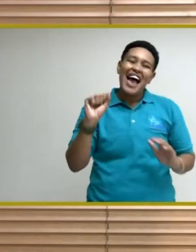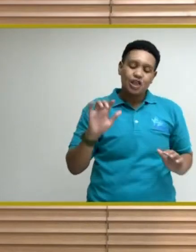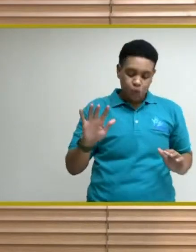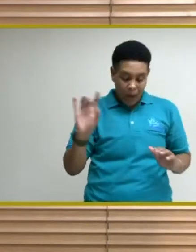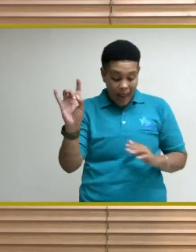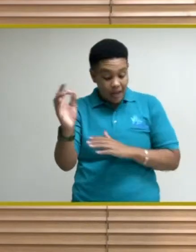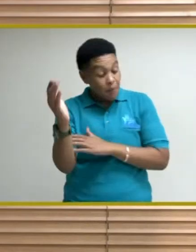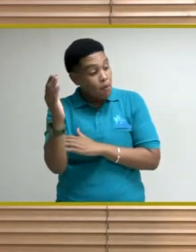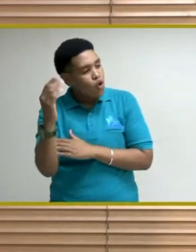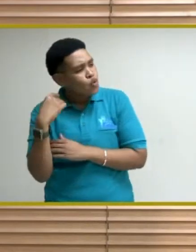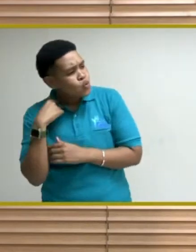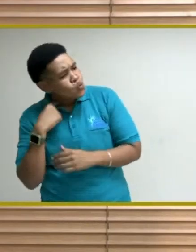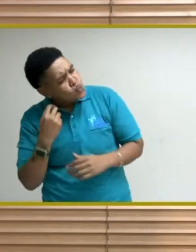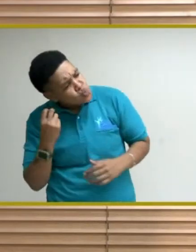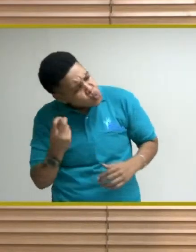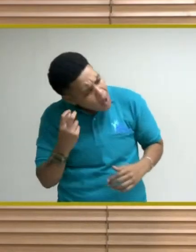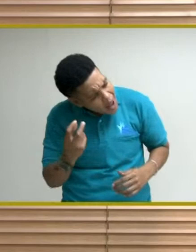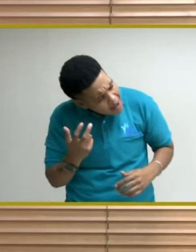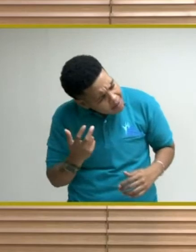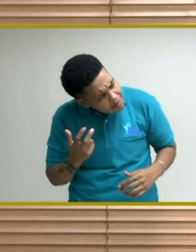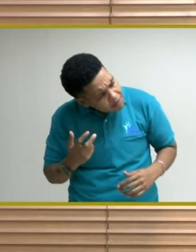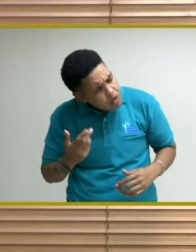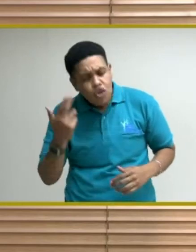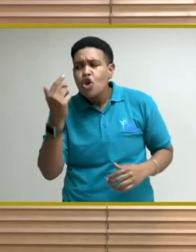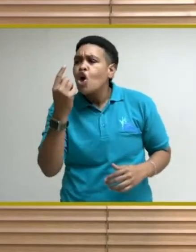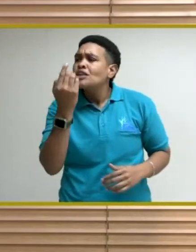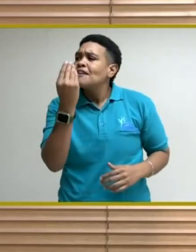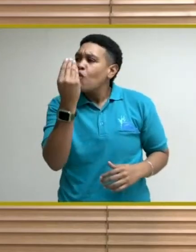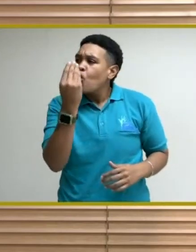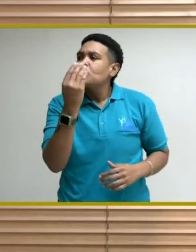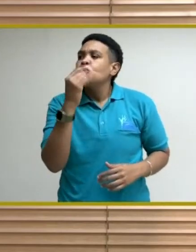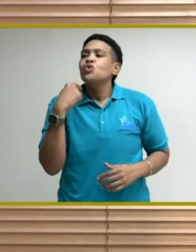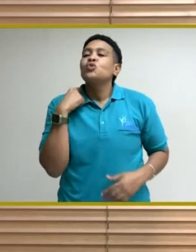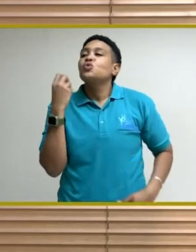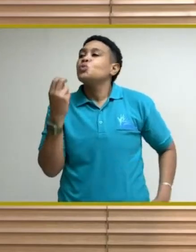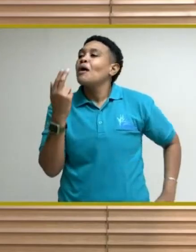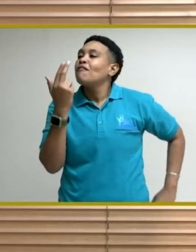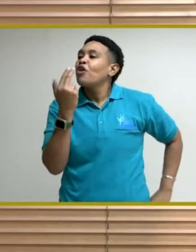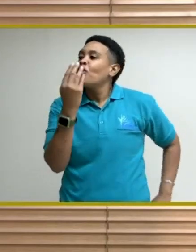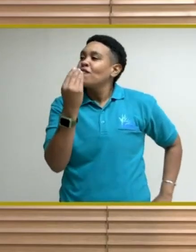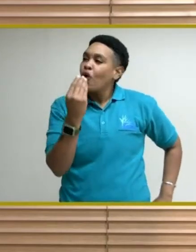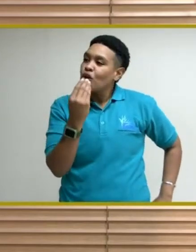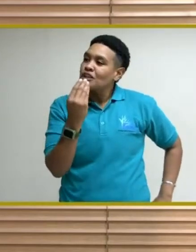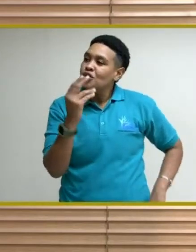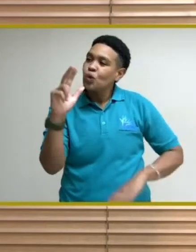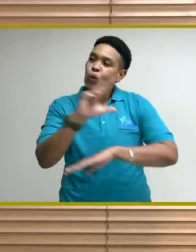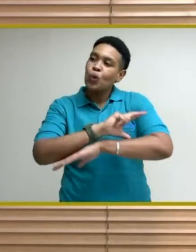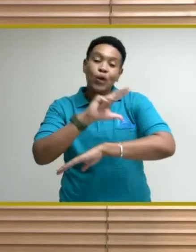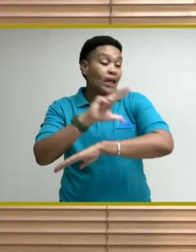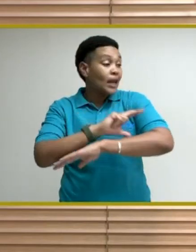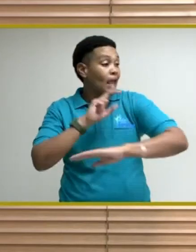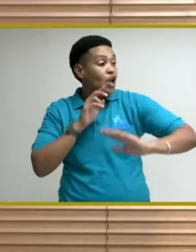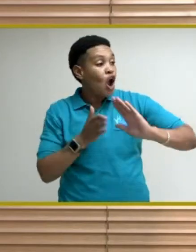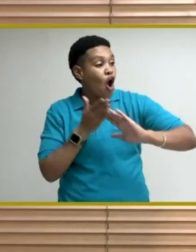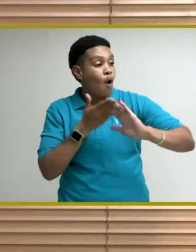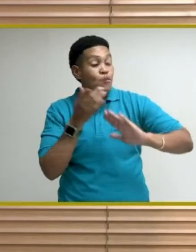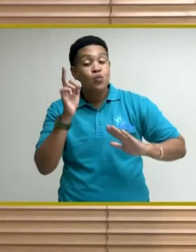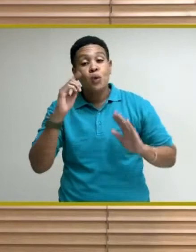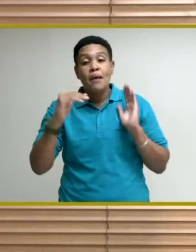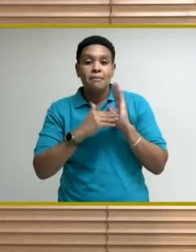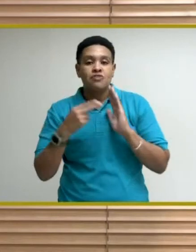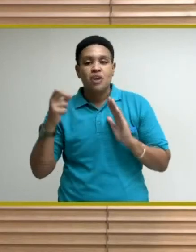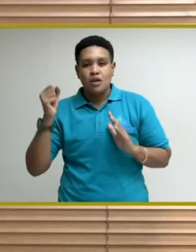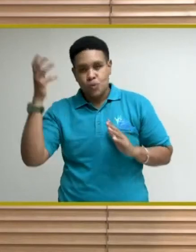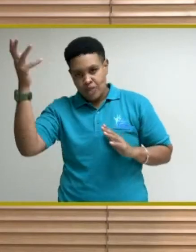This is June 12th, 13th, and 14th. So we have a 3-day operation, if you will, at the Manchester